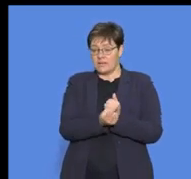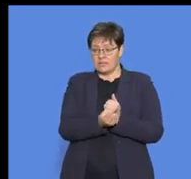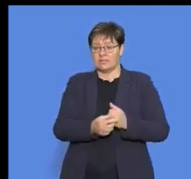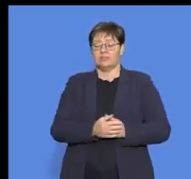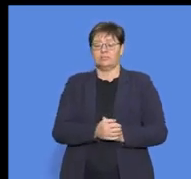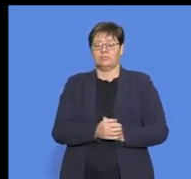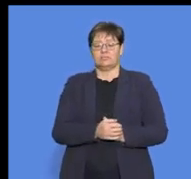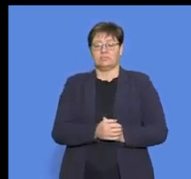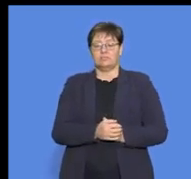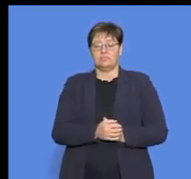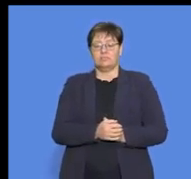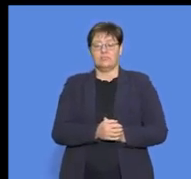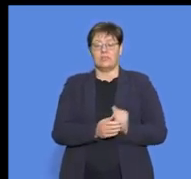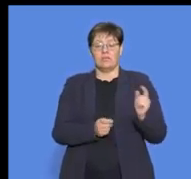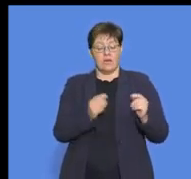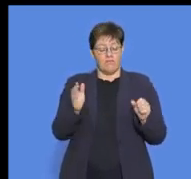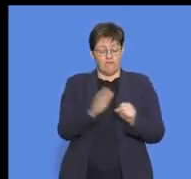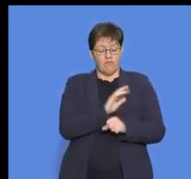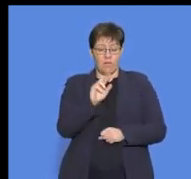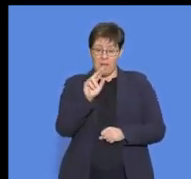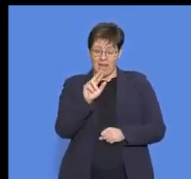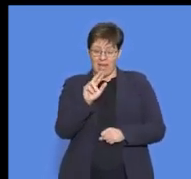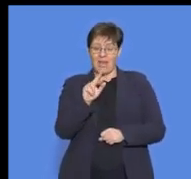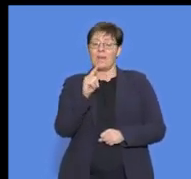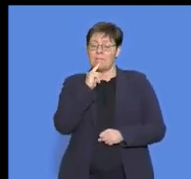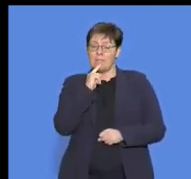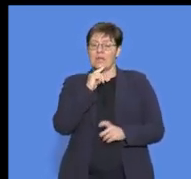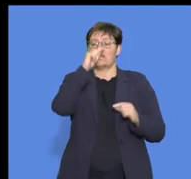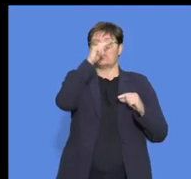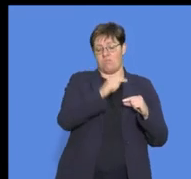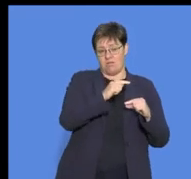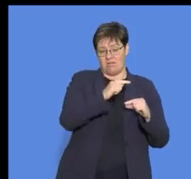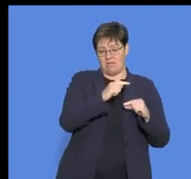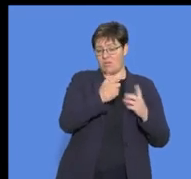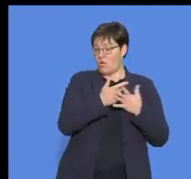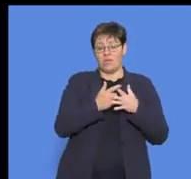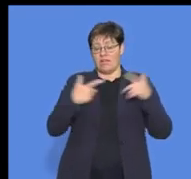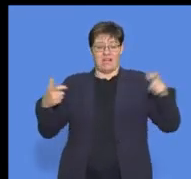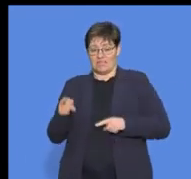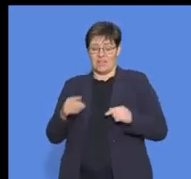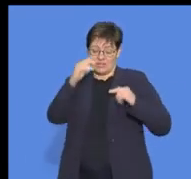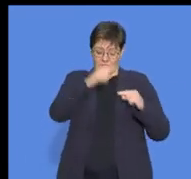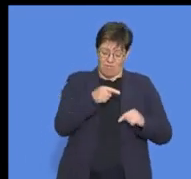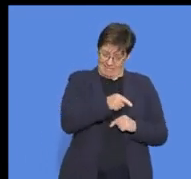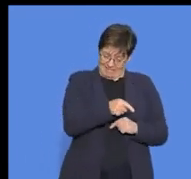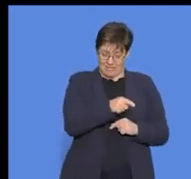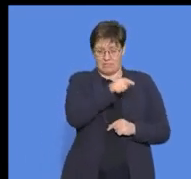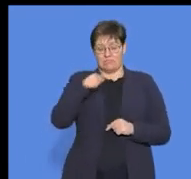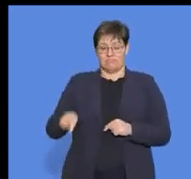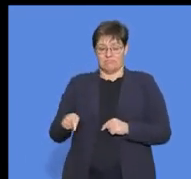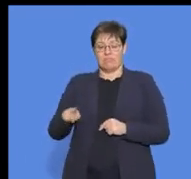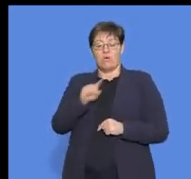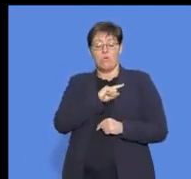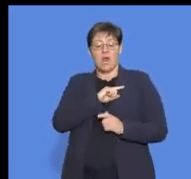occurs when the set that's given, the full pair that's given, contains the smaller of the two sides.